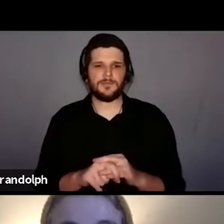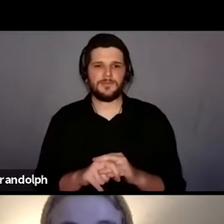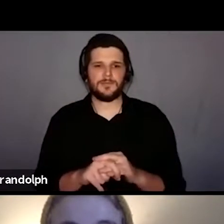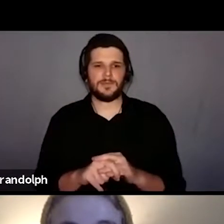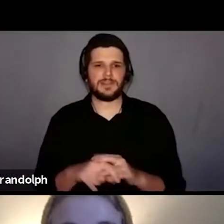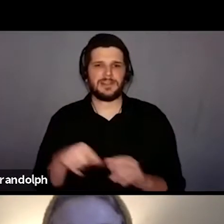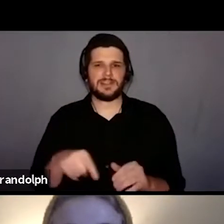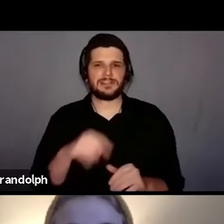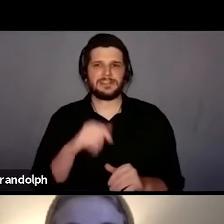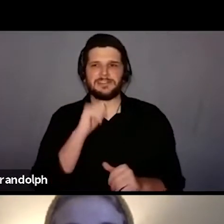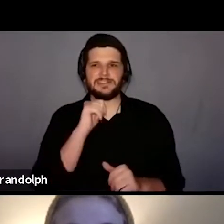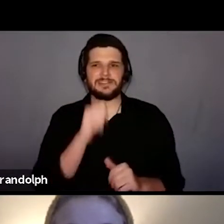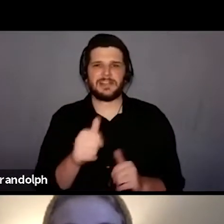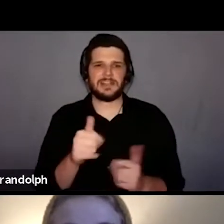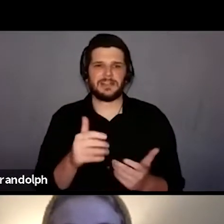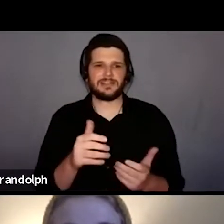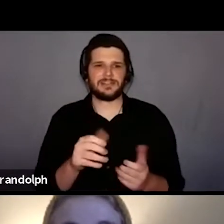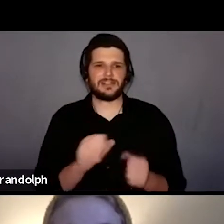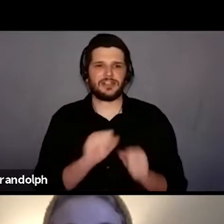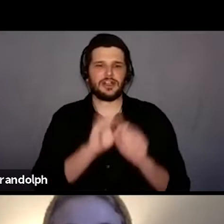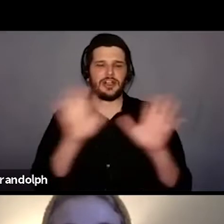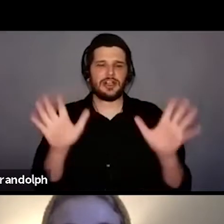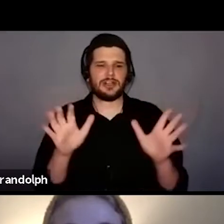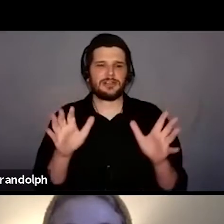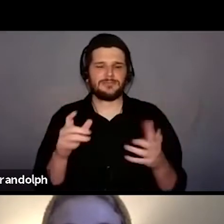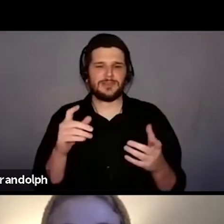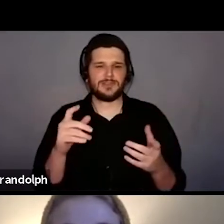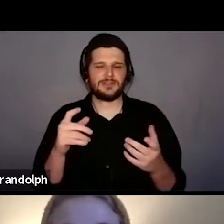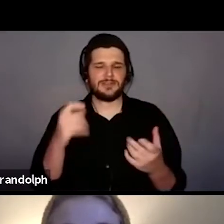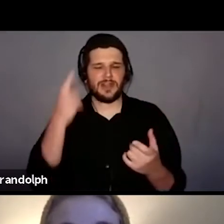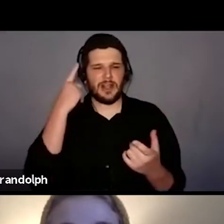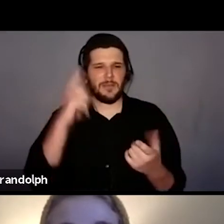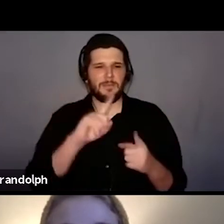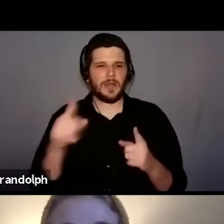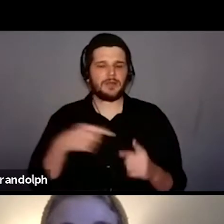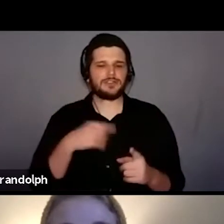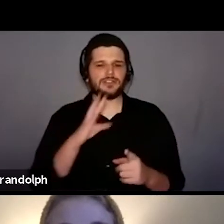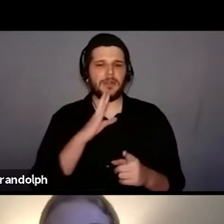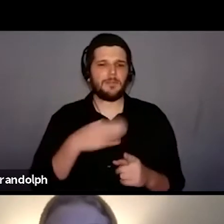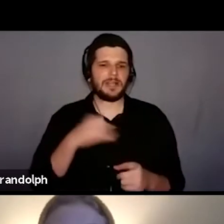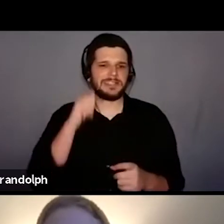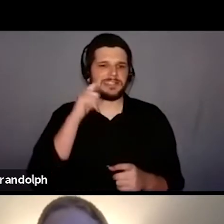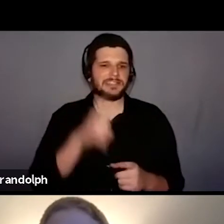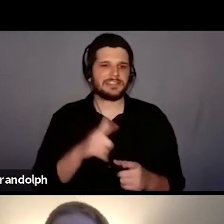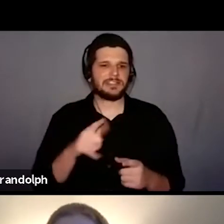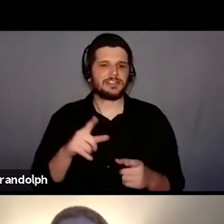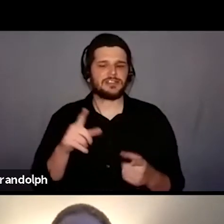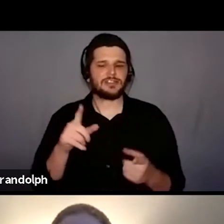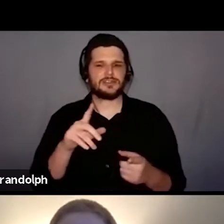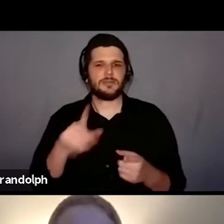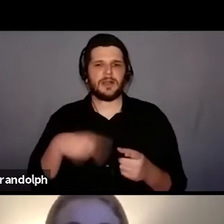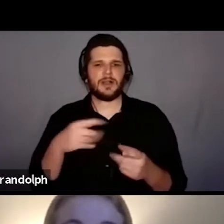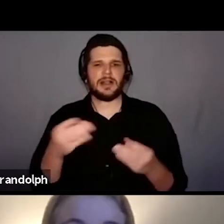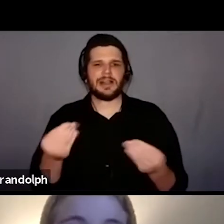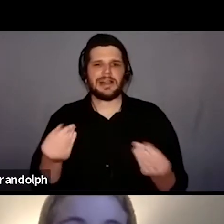this isn't like a very clearly formed thought, but I was talking to my sister who does like all the land defending stuff